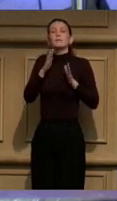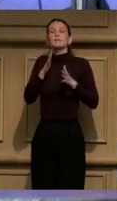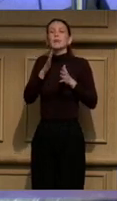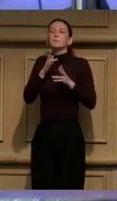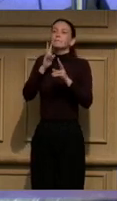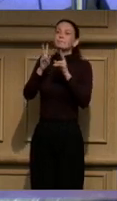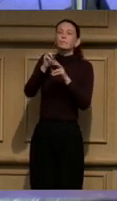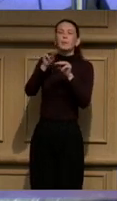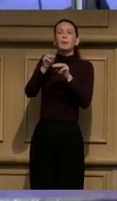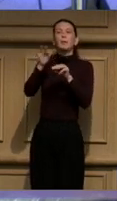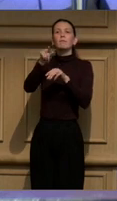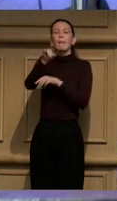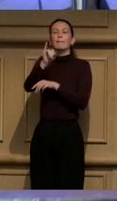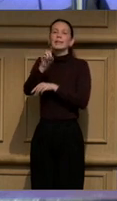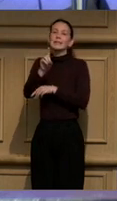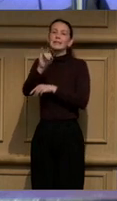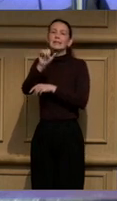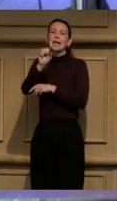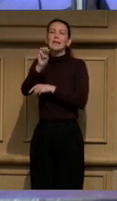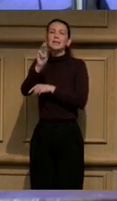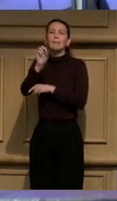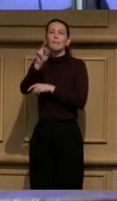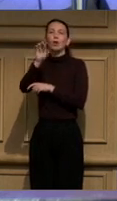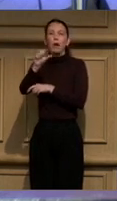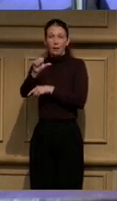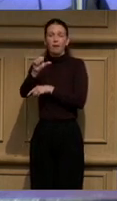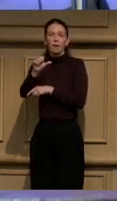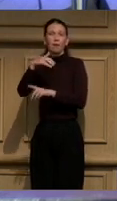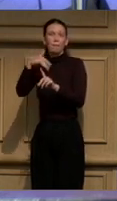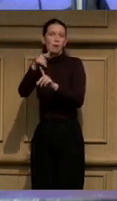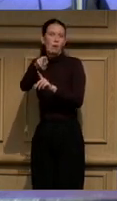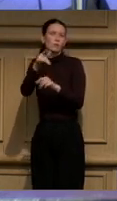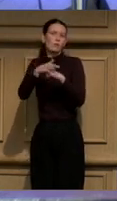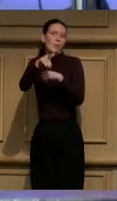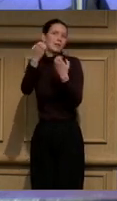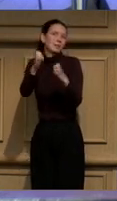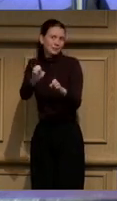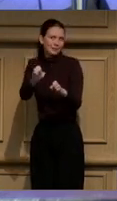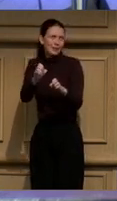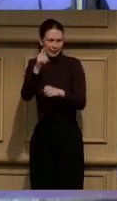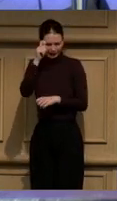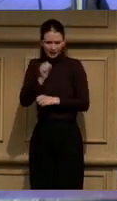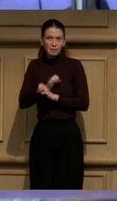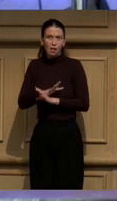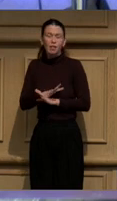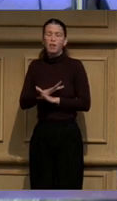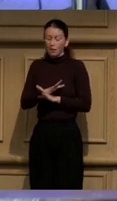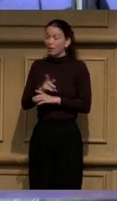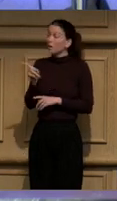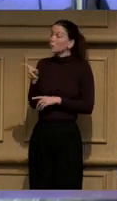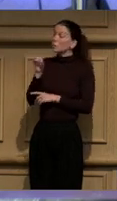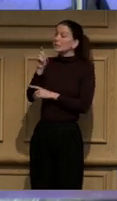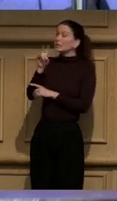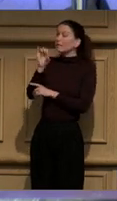So, and I think that's, mainly, And David, you talked about when we were having a